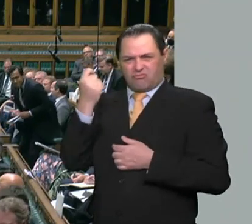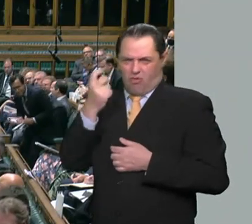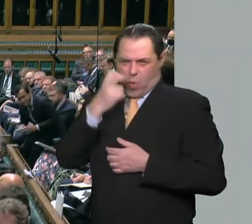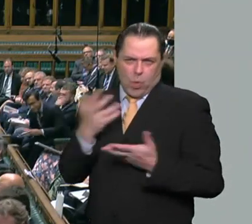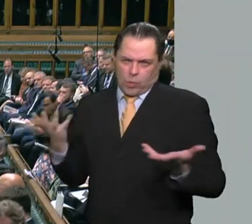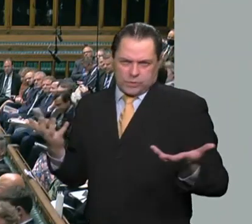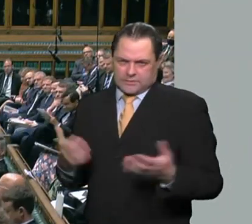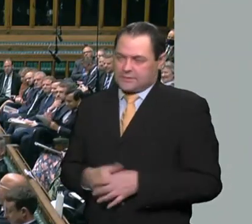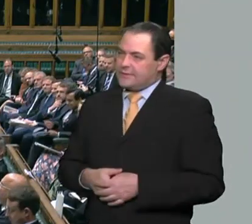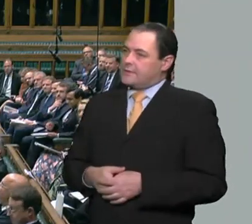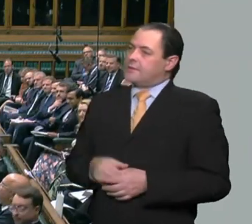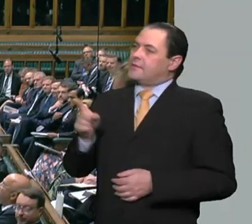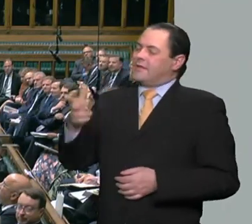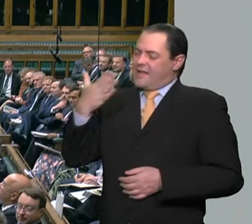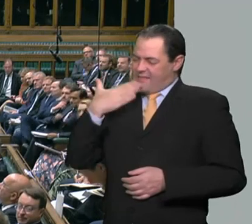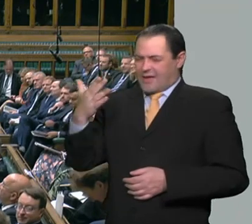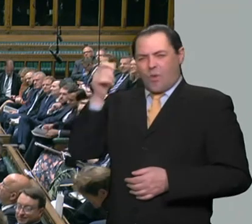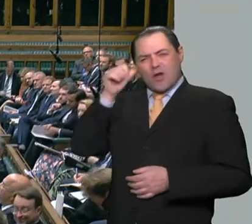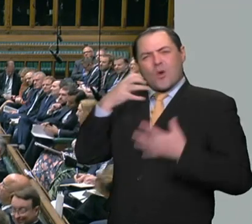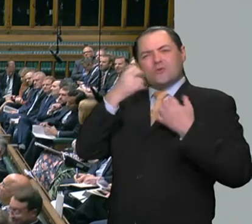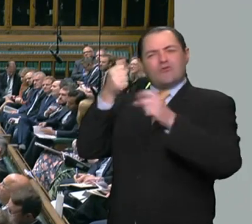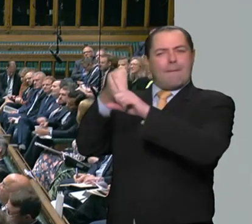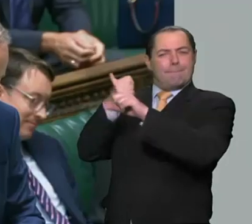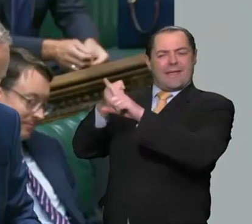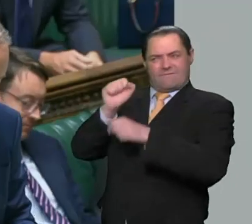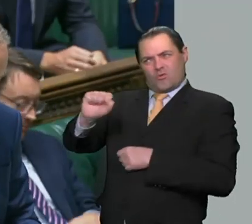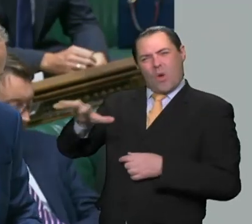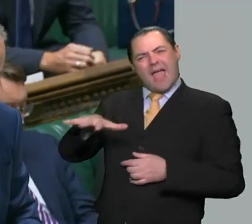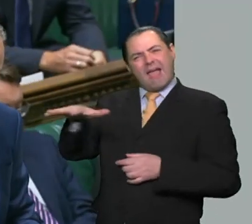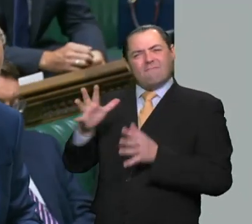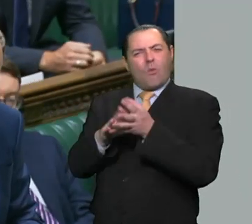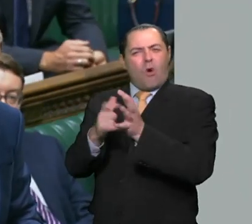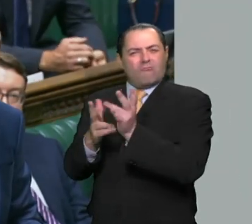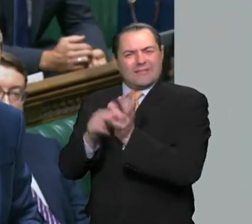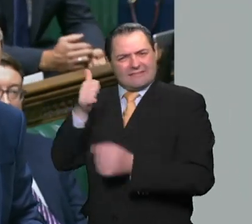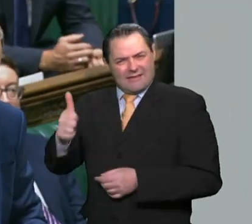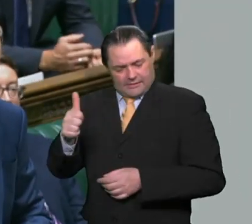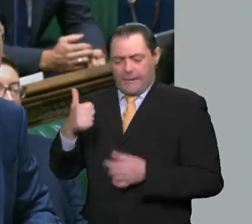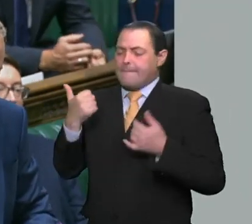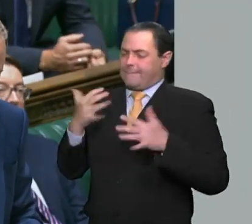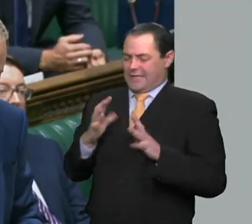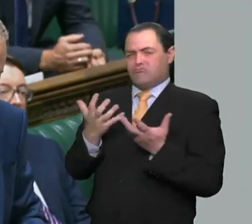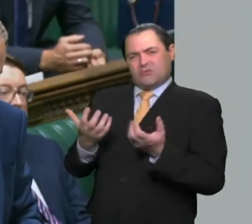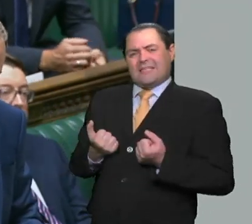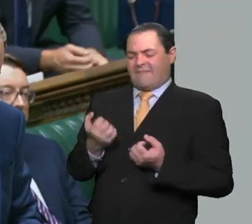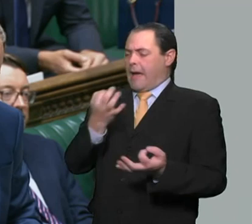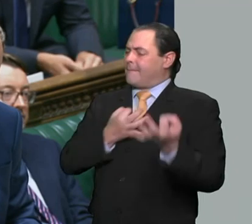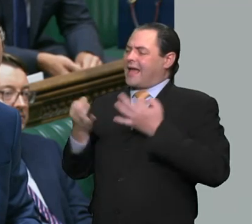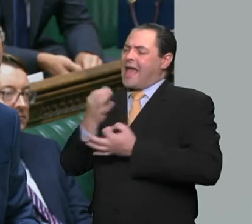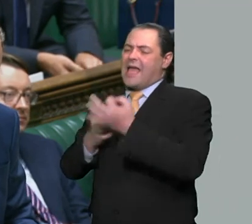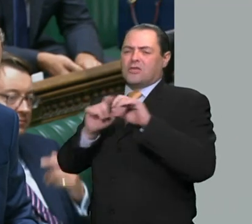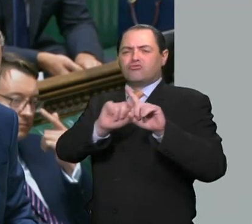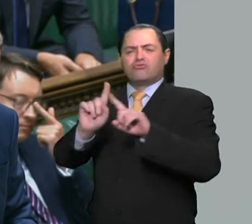Can I thank my honourable friend? He's a powerful champion for patients and his constituents. We've now received applications